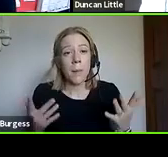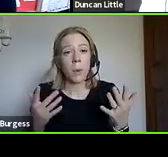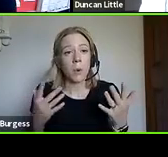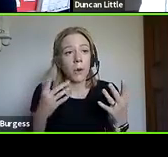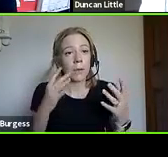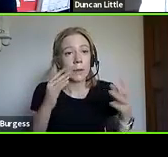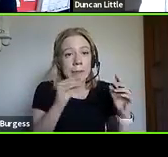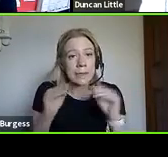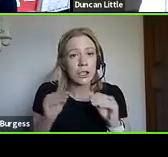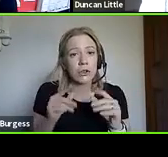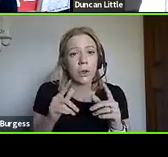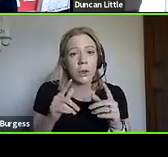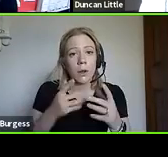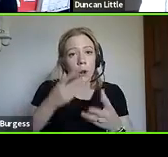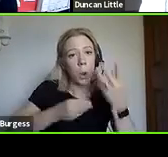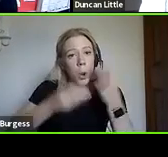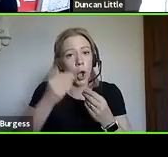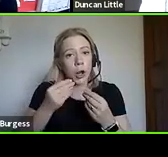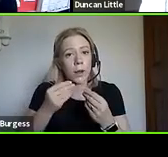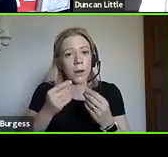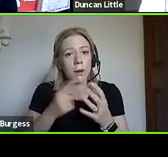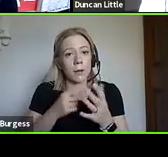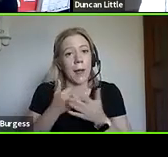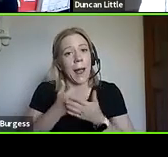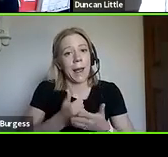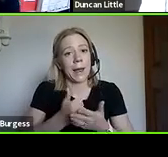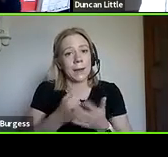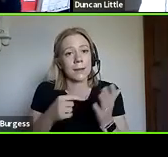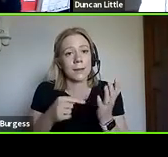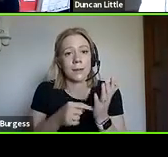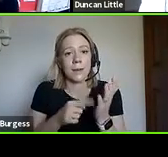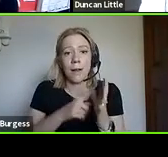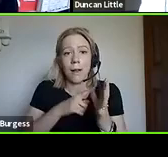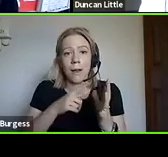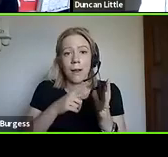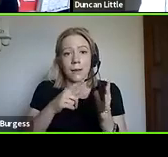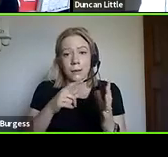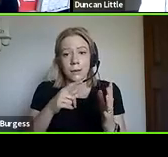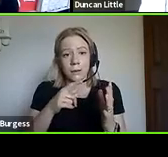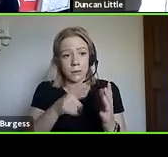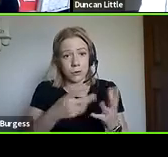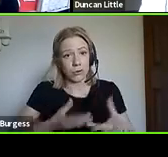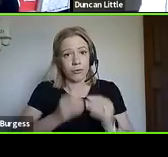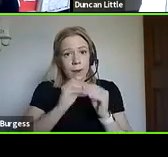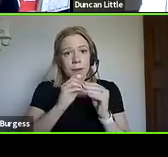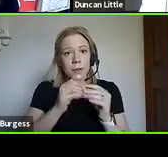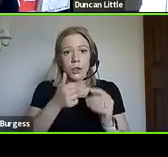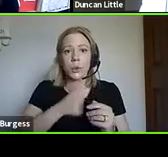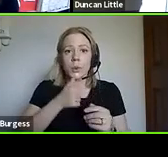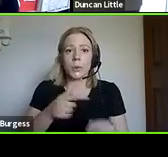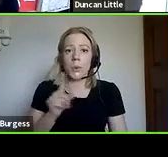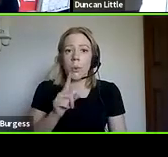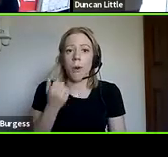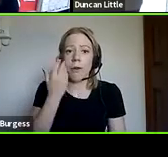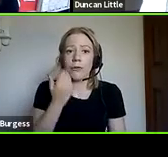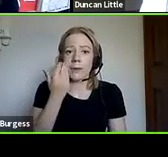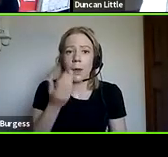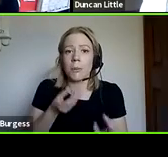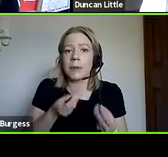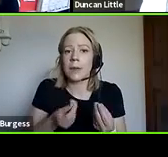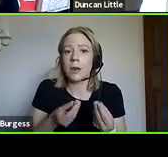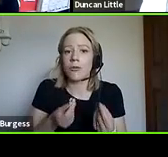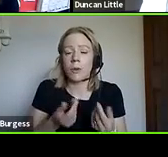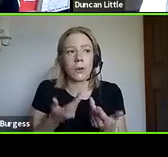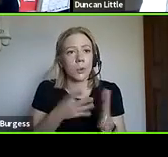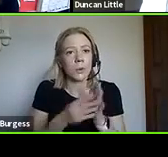aids, TLAs, that are created just using everyday materials,